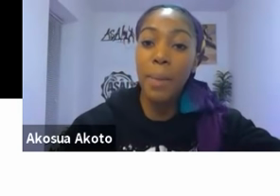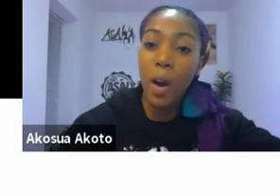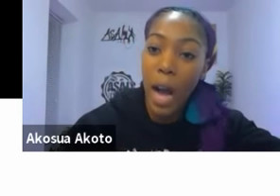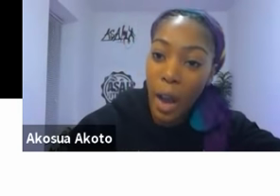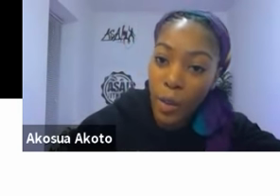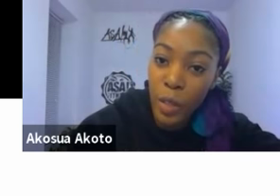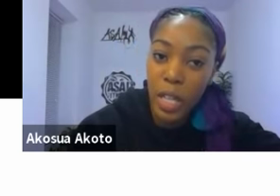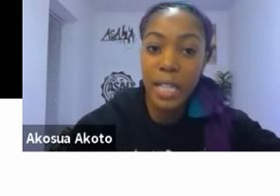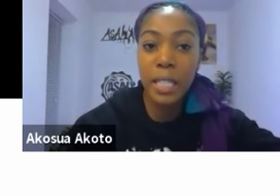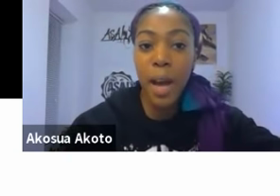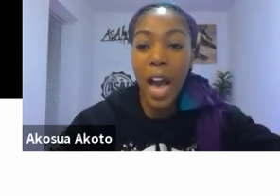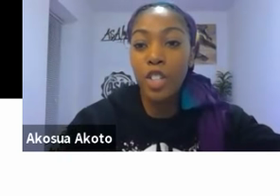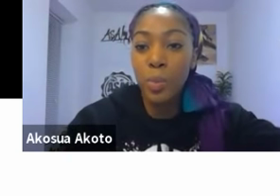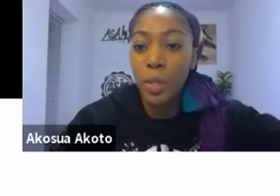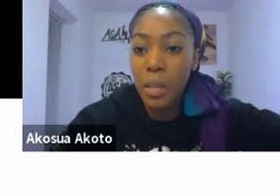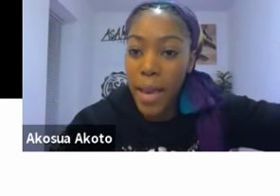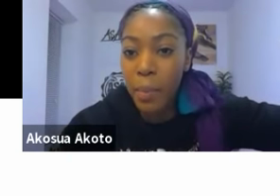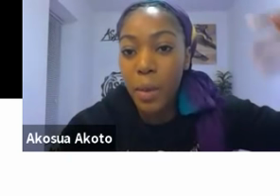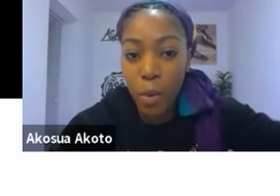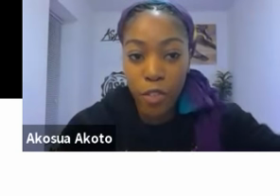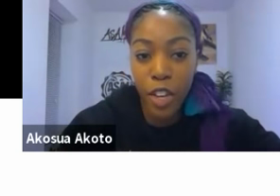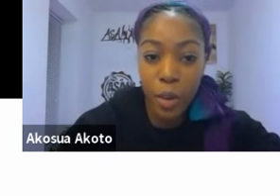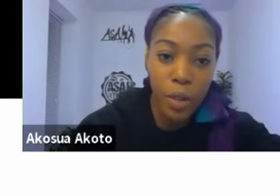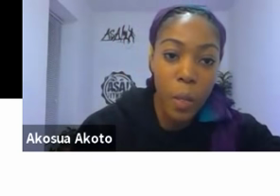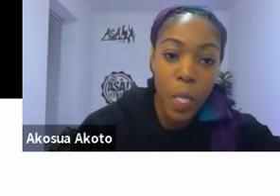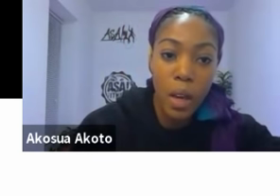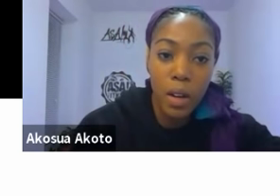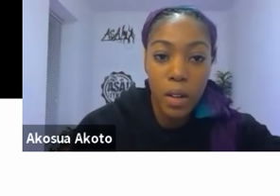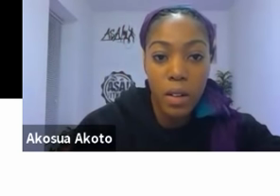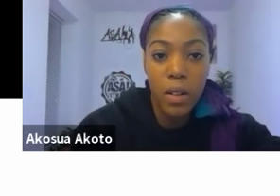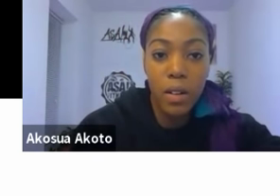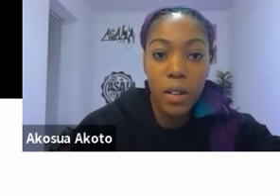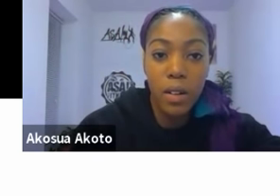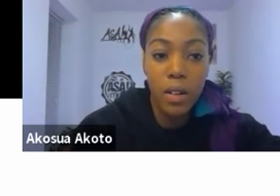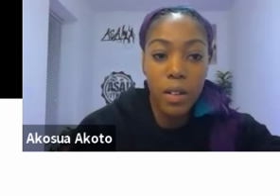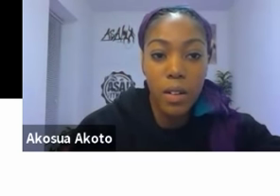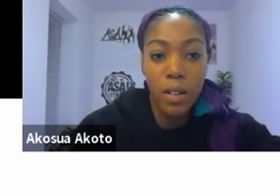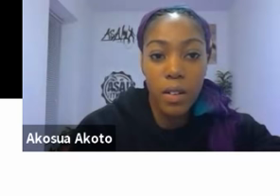It's not about how you look, it's about how you're supposed to make people feel.